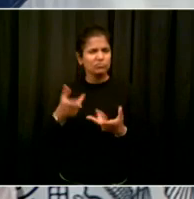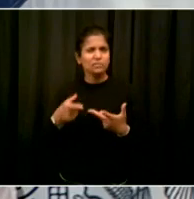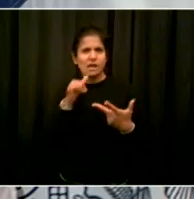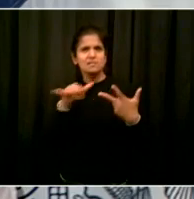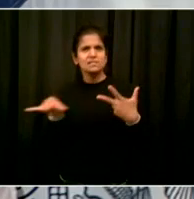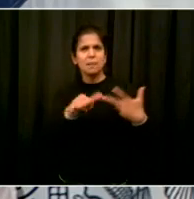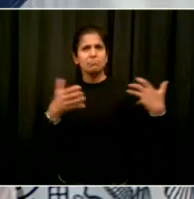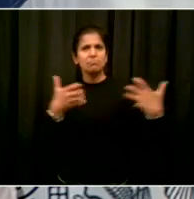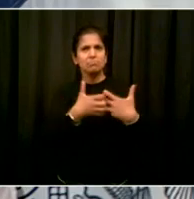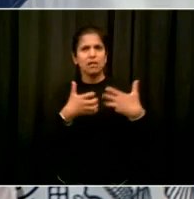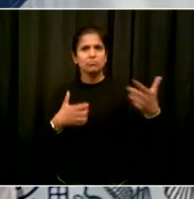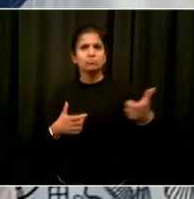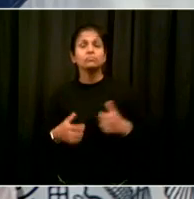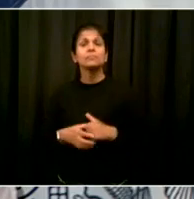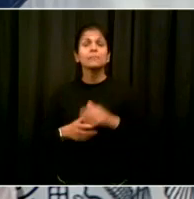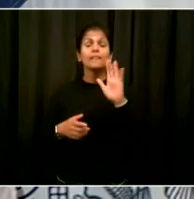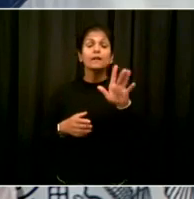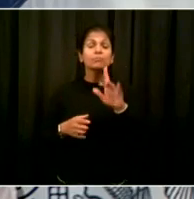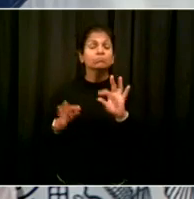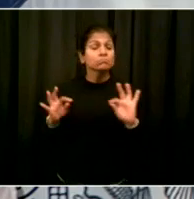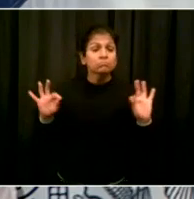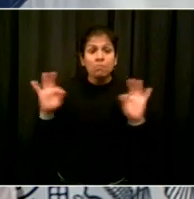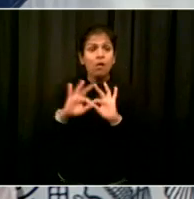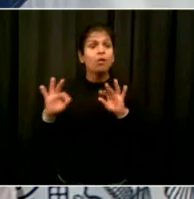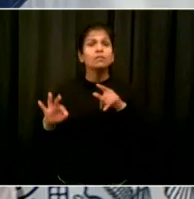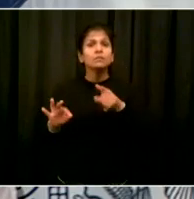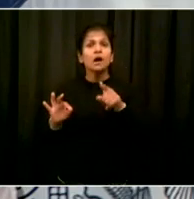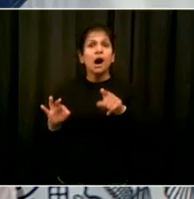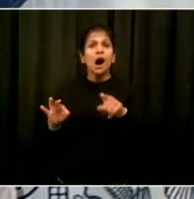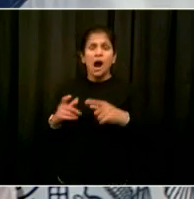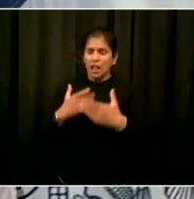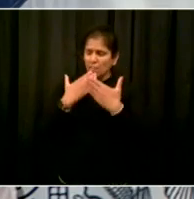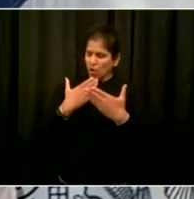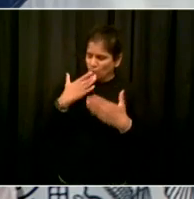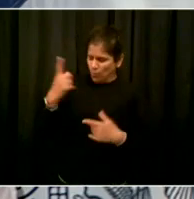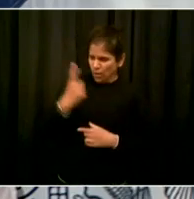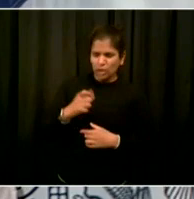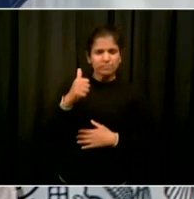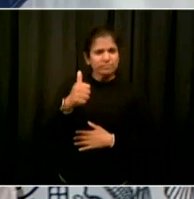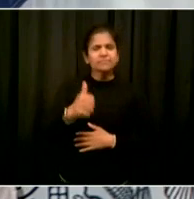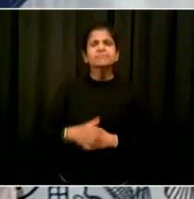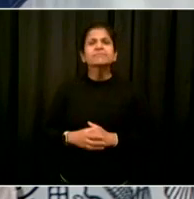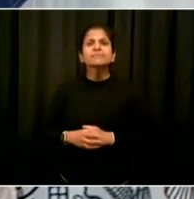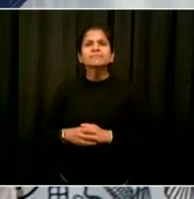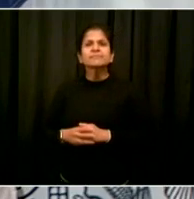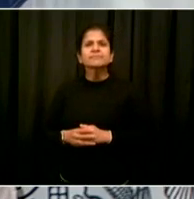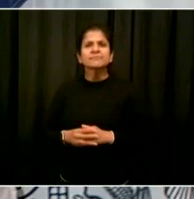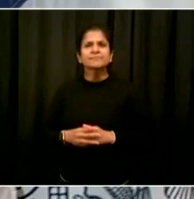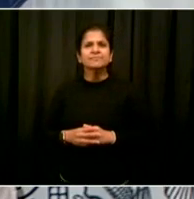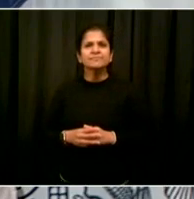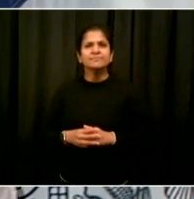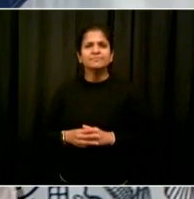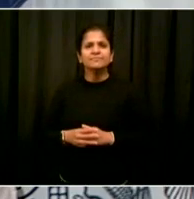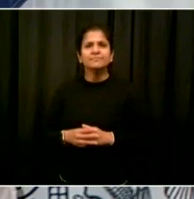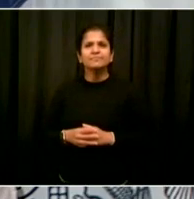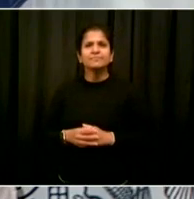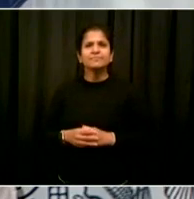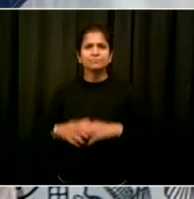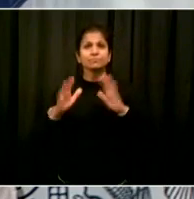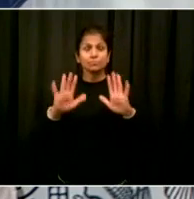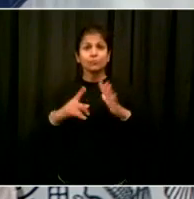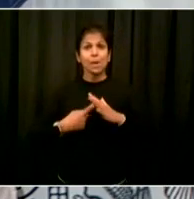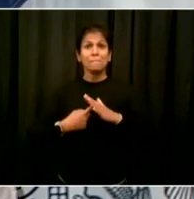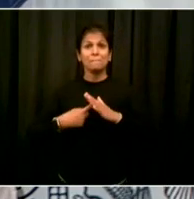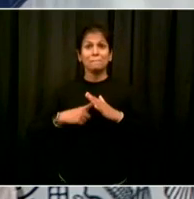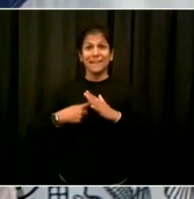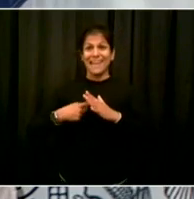moment. Henry, I think we went through over the first weeks of this crisis a lot of discussion about